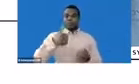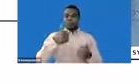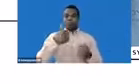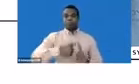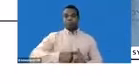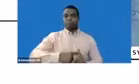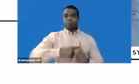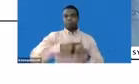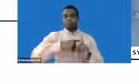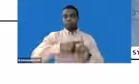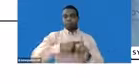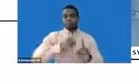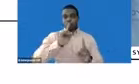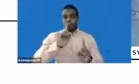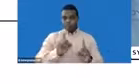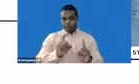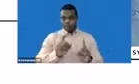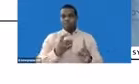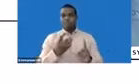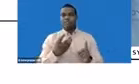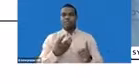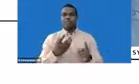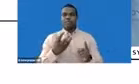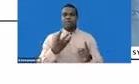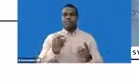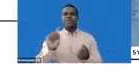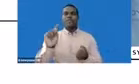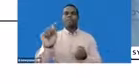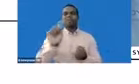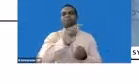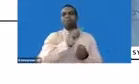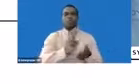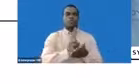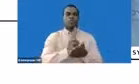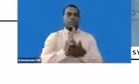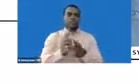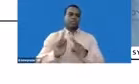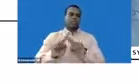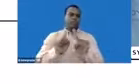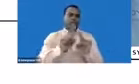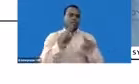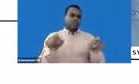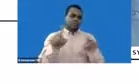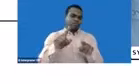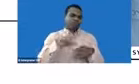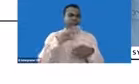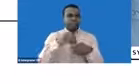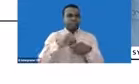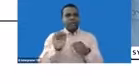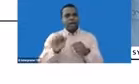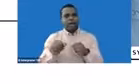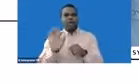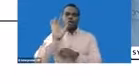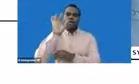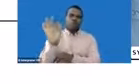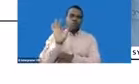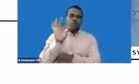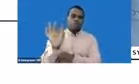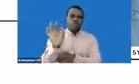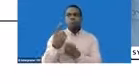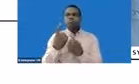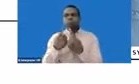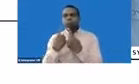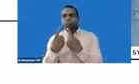important to share about the problem, the accessibility barrier they found. So again,